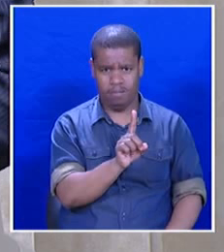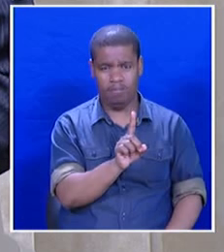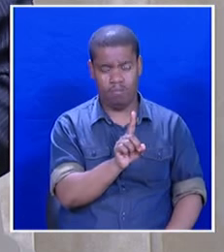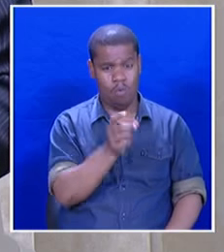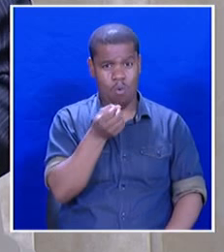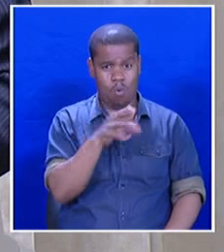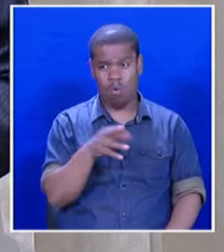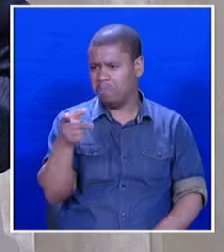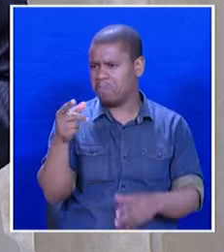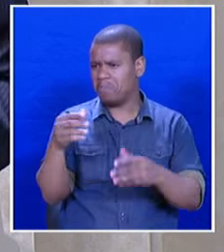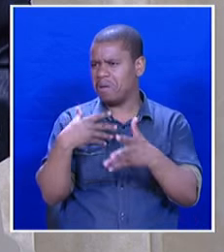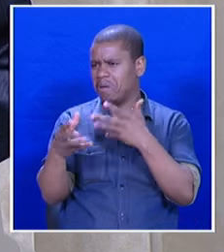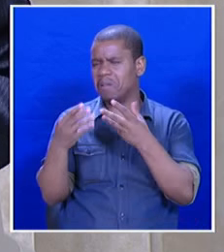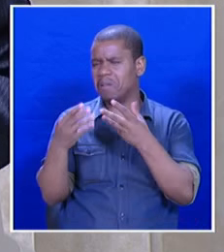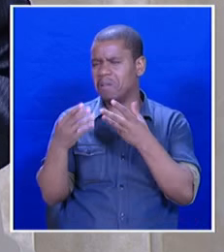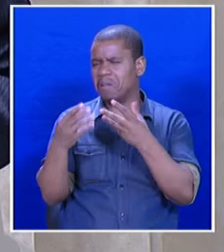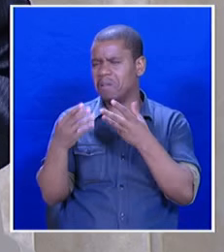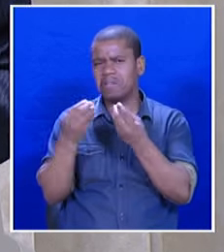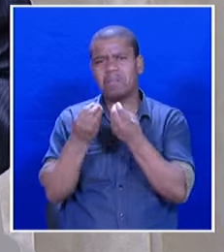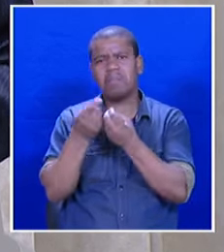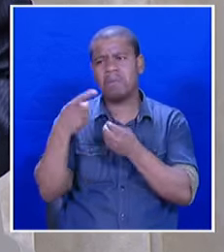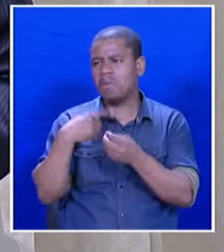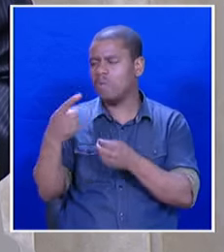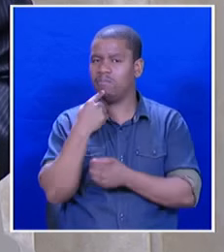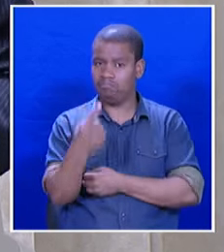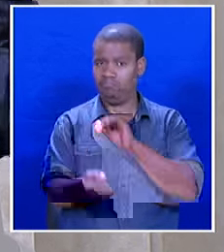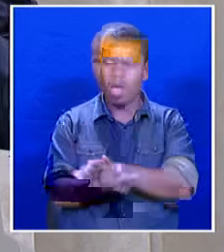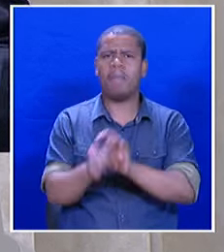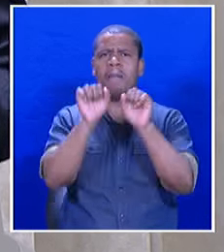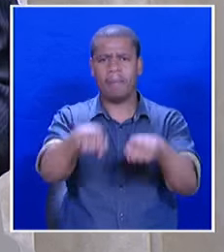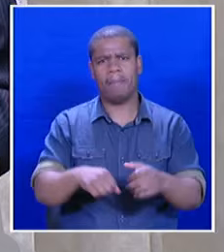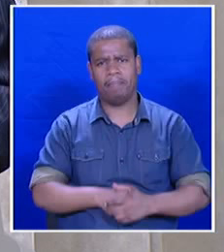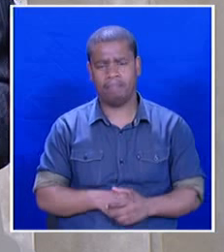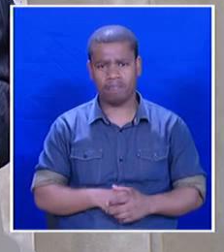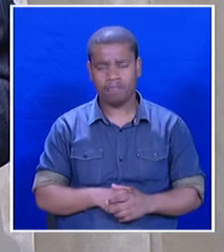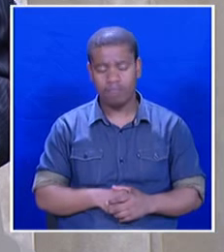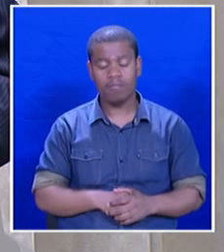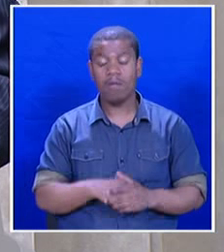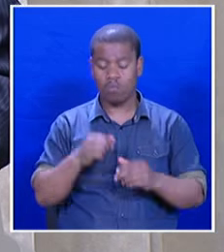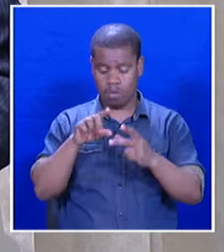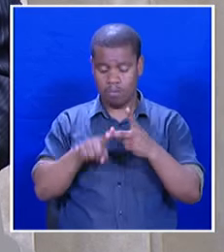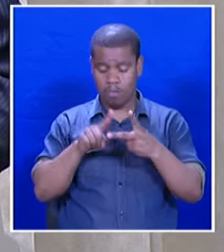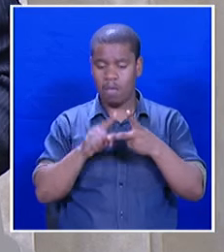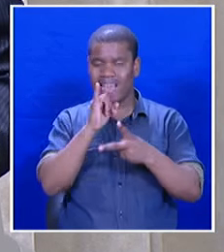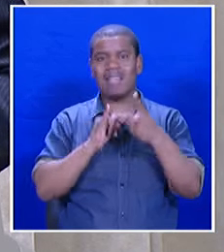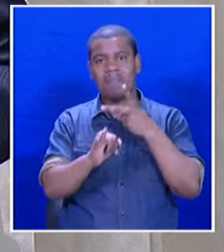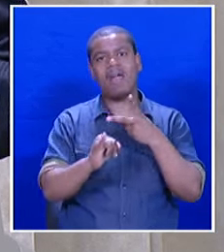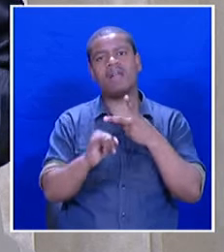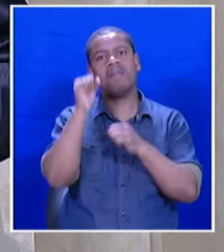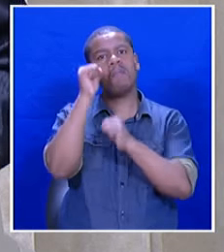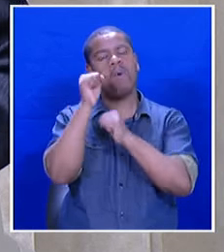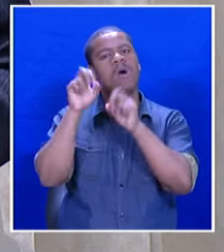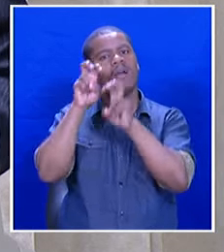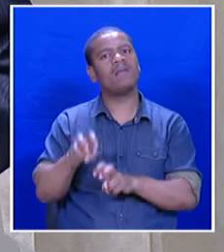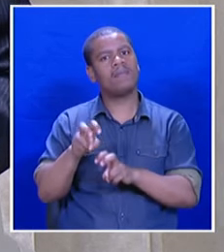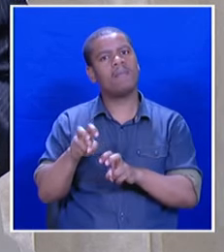is precisely what is being done with independent power producers. And this is an effort